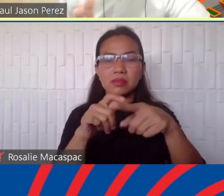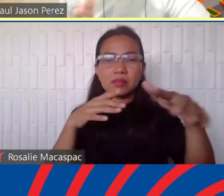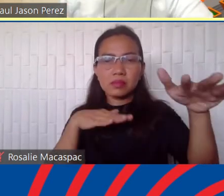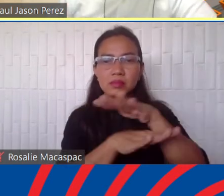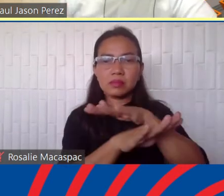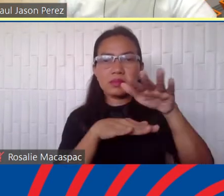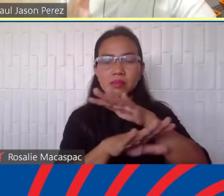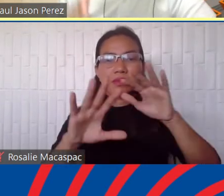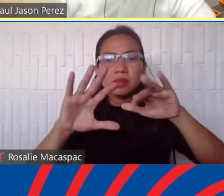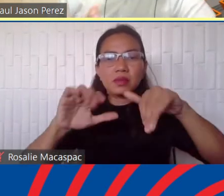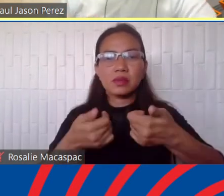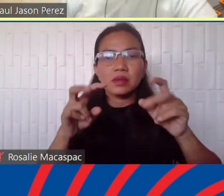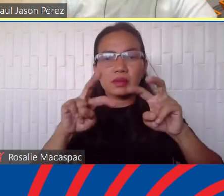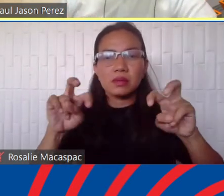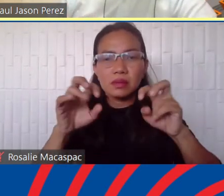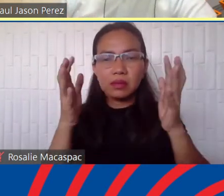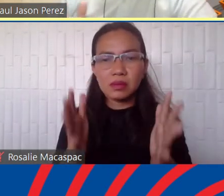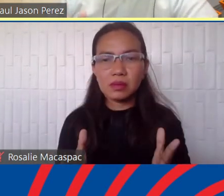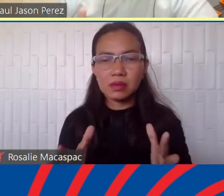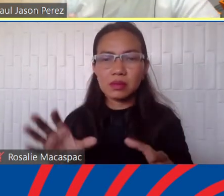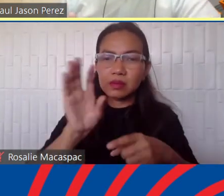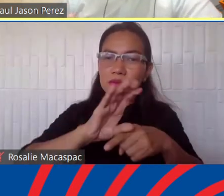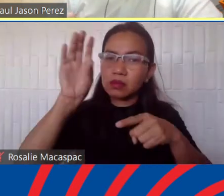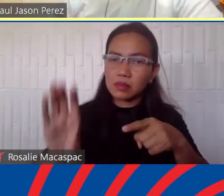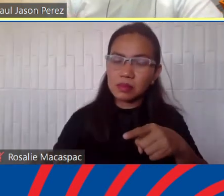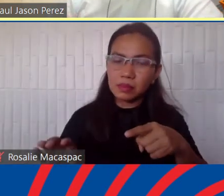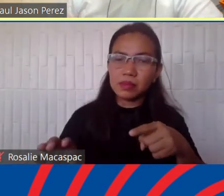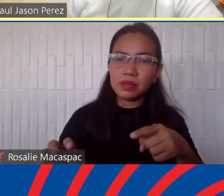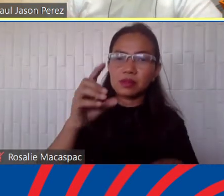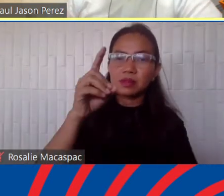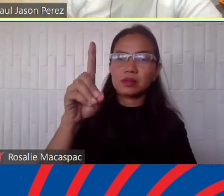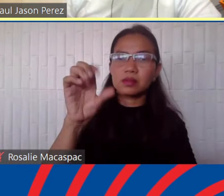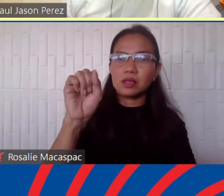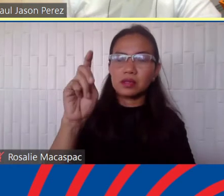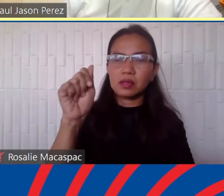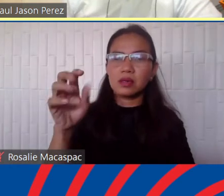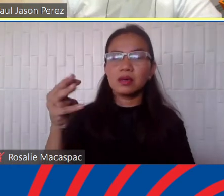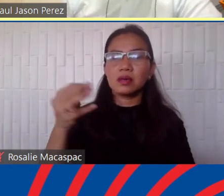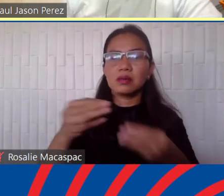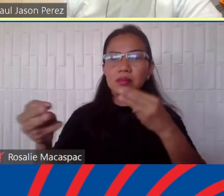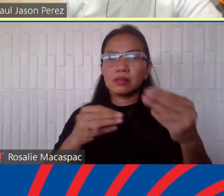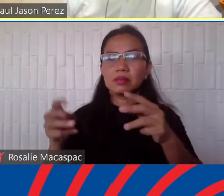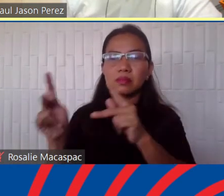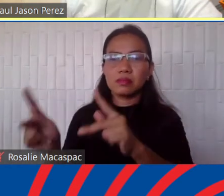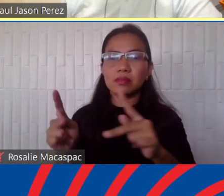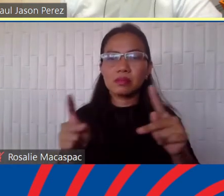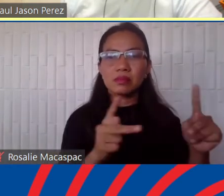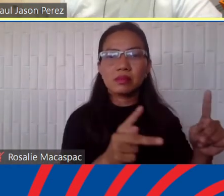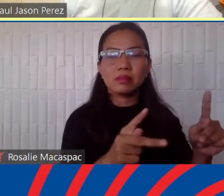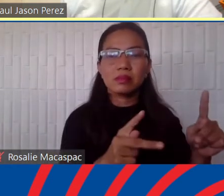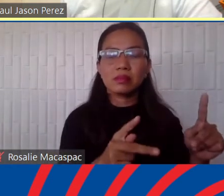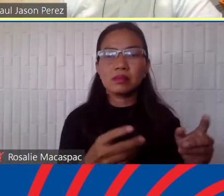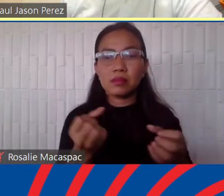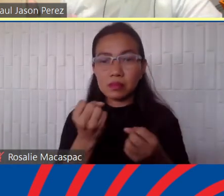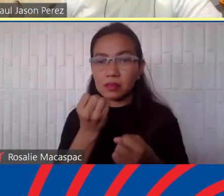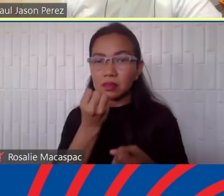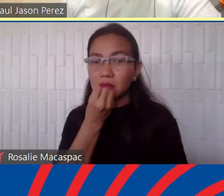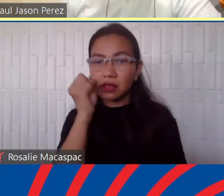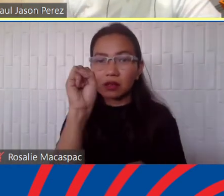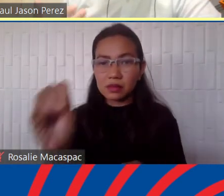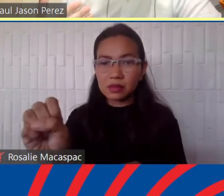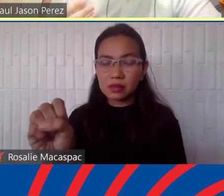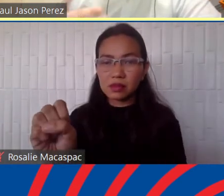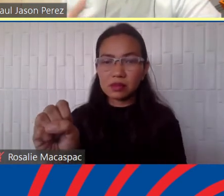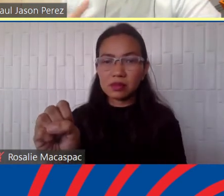our researchers on accomplishing their data management plans, we can suggest, for example, during the